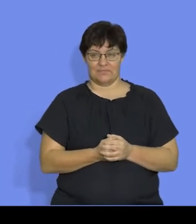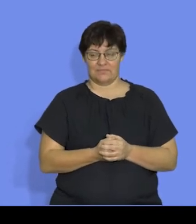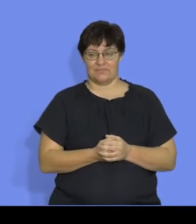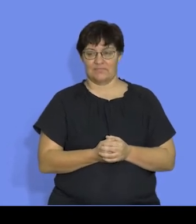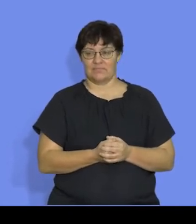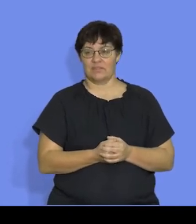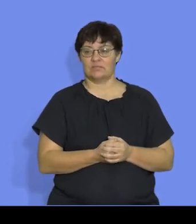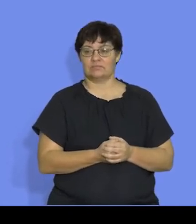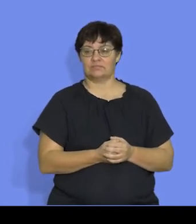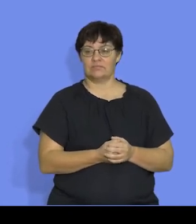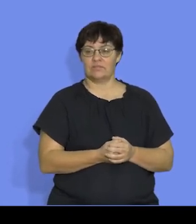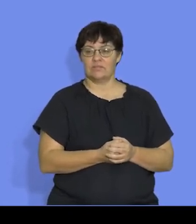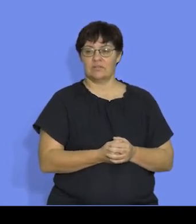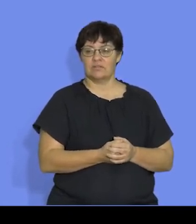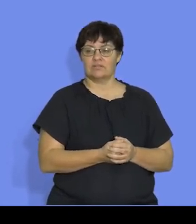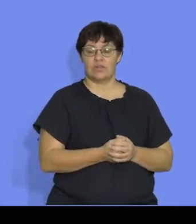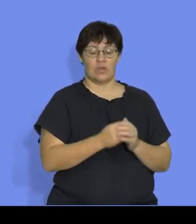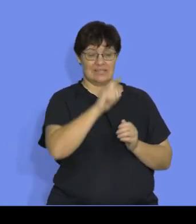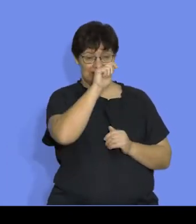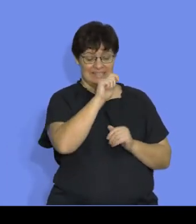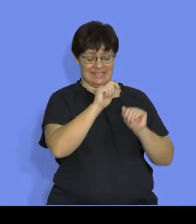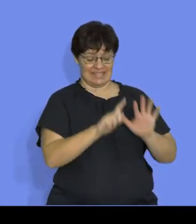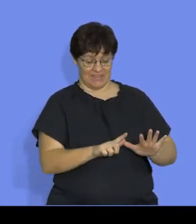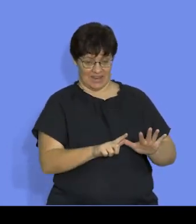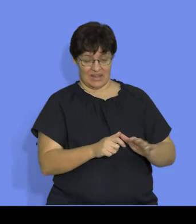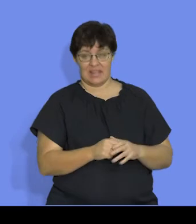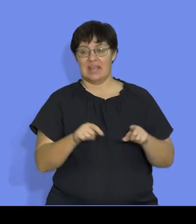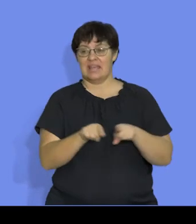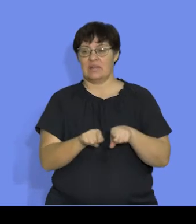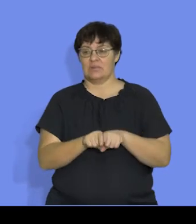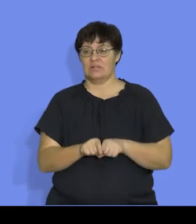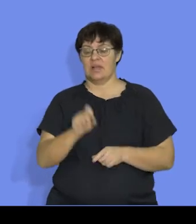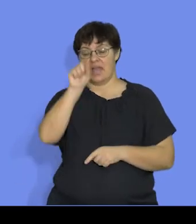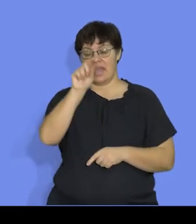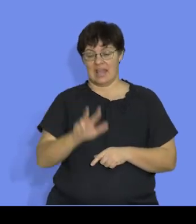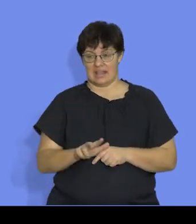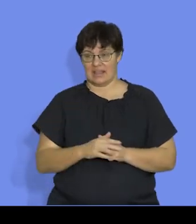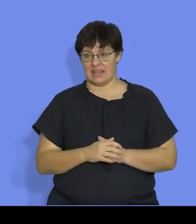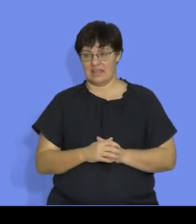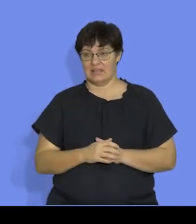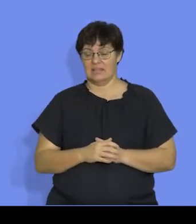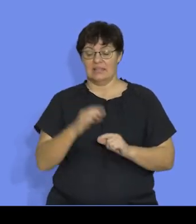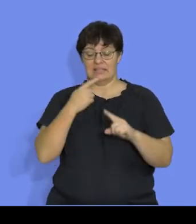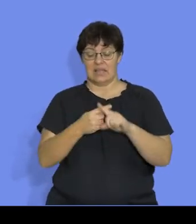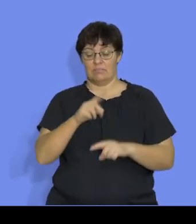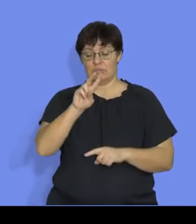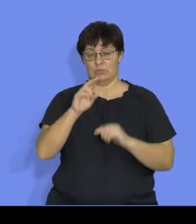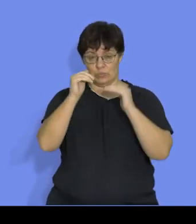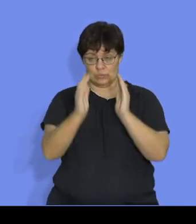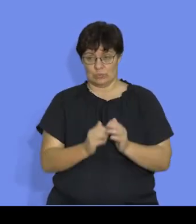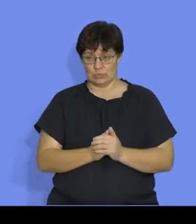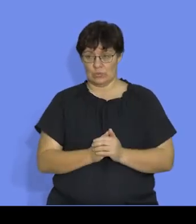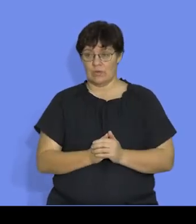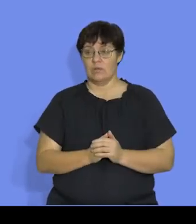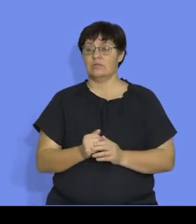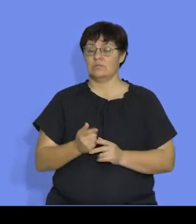So I'm substituting in 7 for n. So I'm going to have an eighth times 2 to